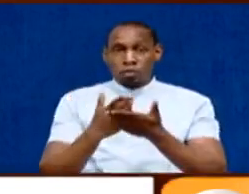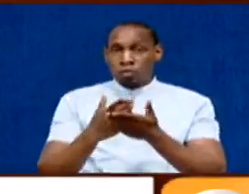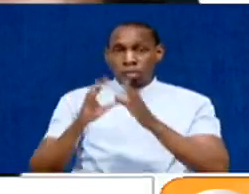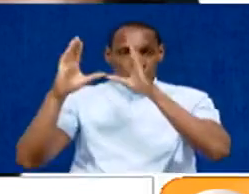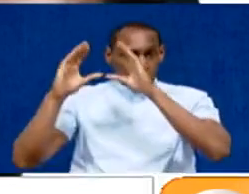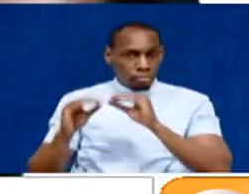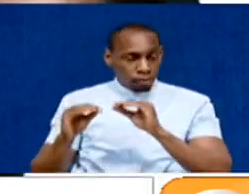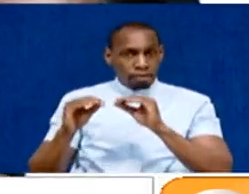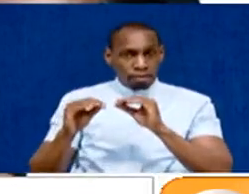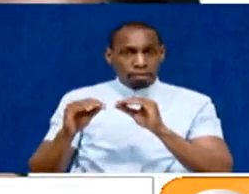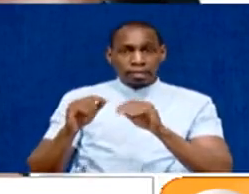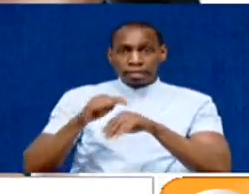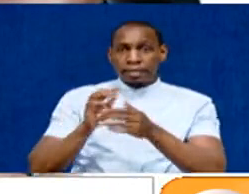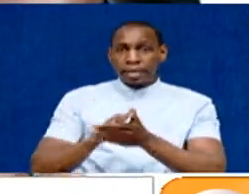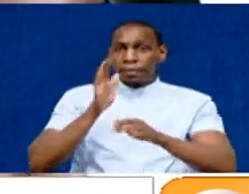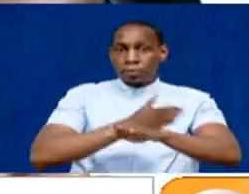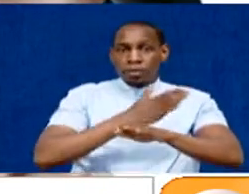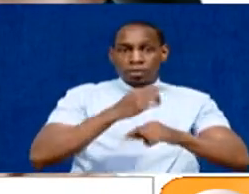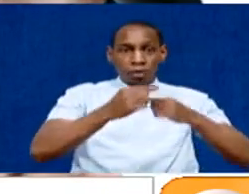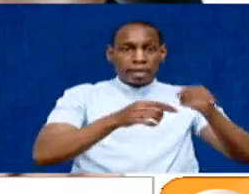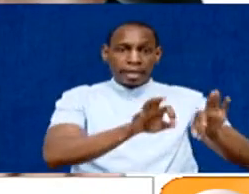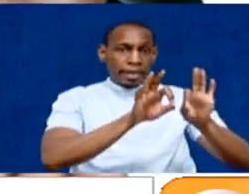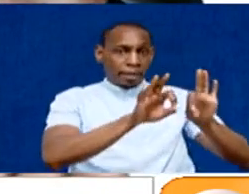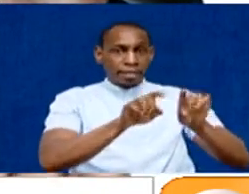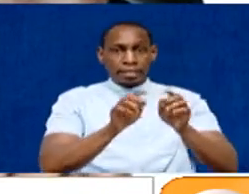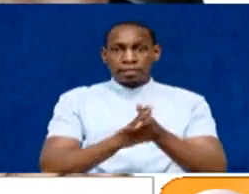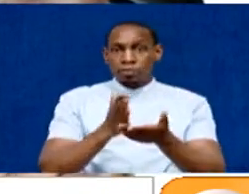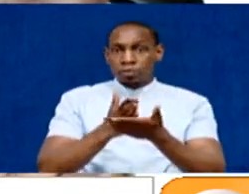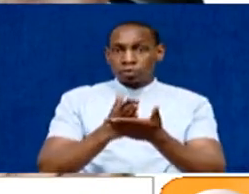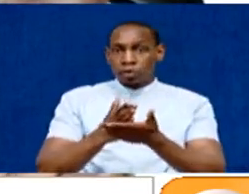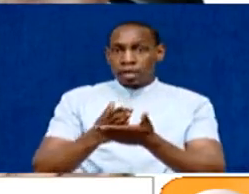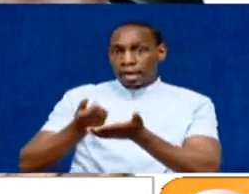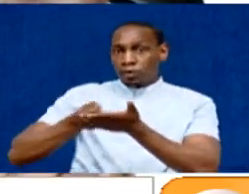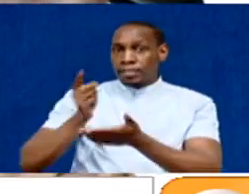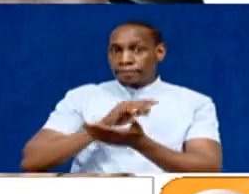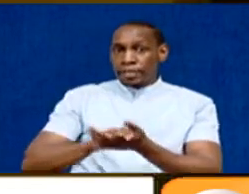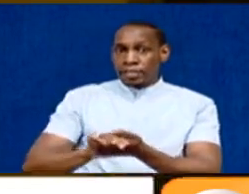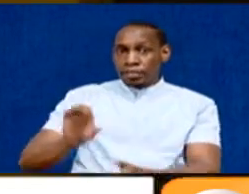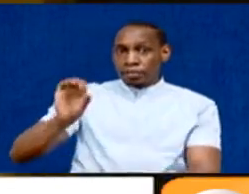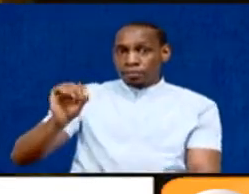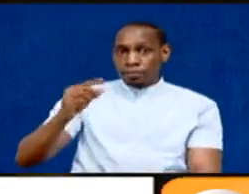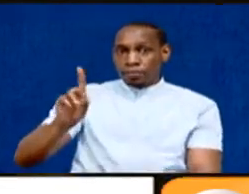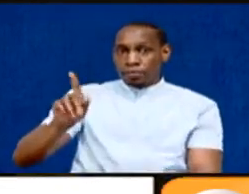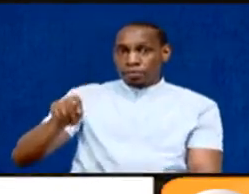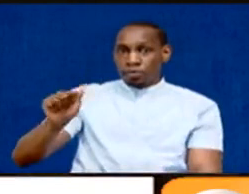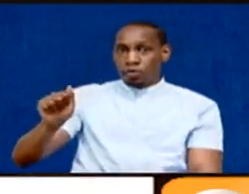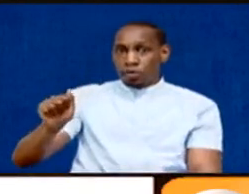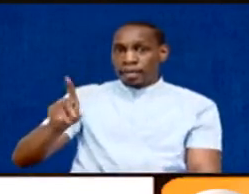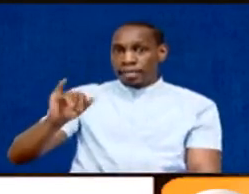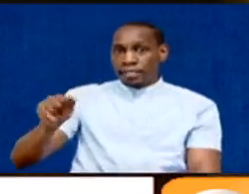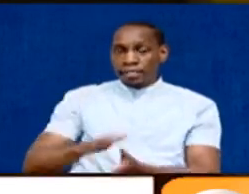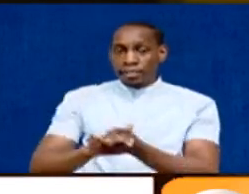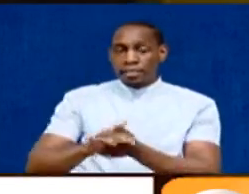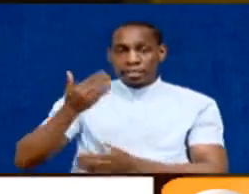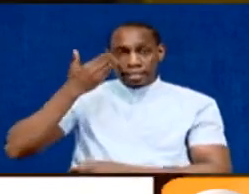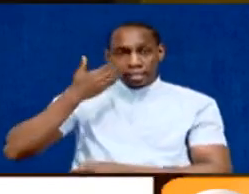completely disappeared at the height of his musical career, where he was signed by Ogopa DJs, corrective surgery improved the vision